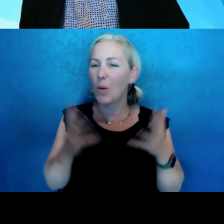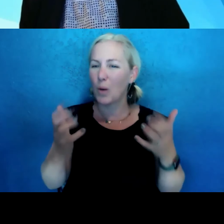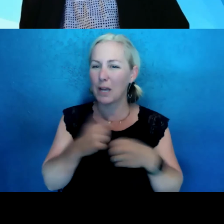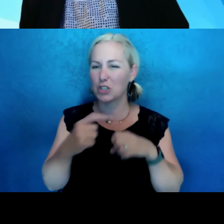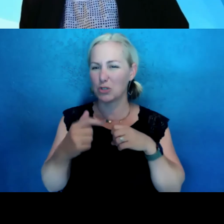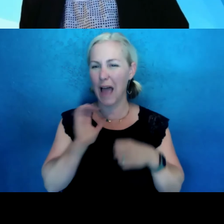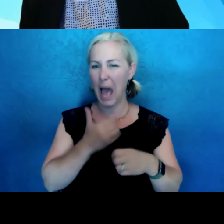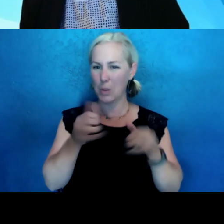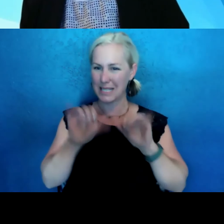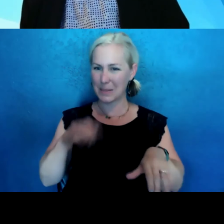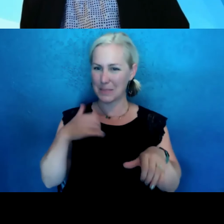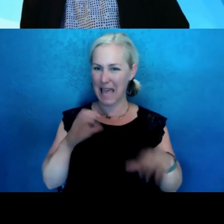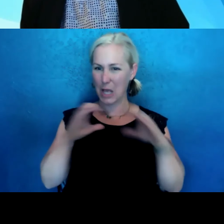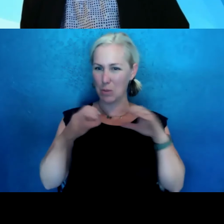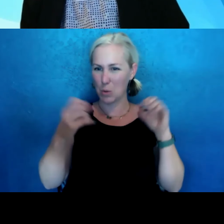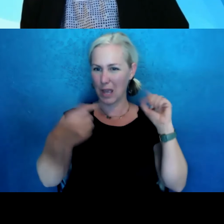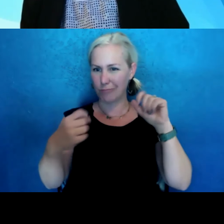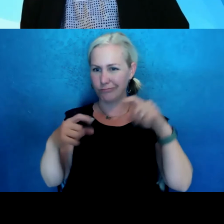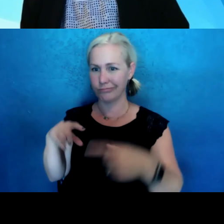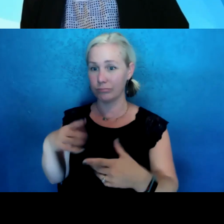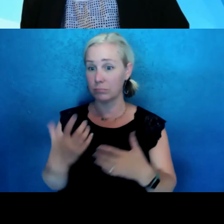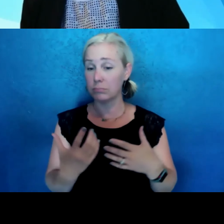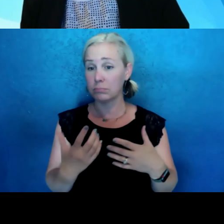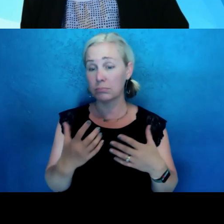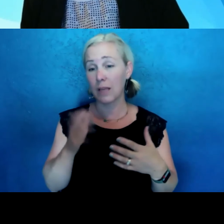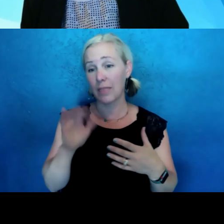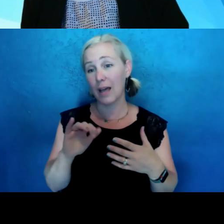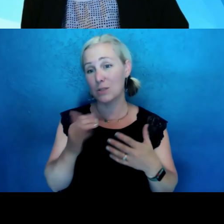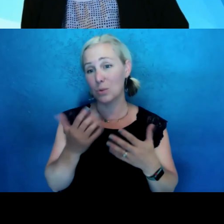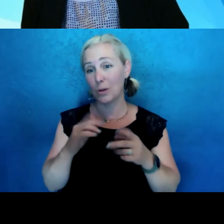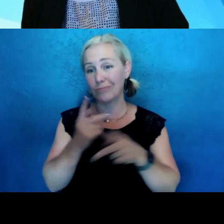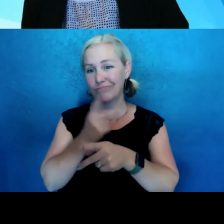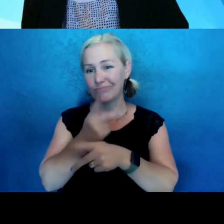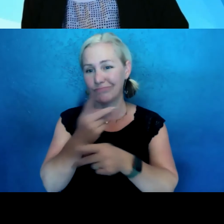that's the kind of IT mapping out that we're doing with our networks.